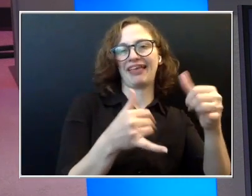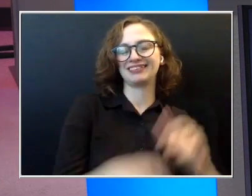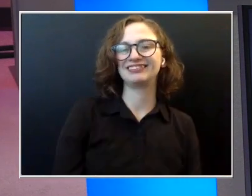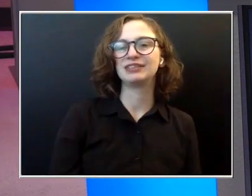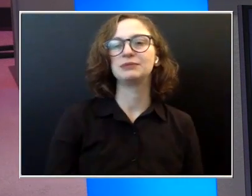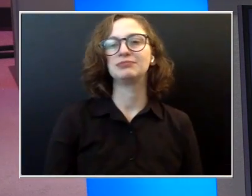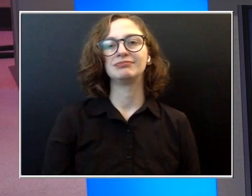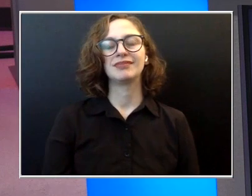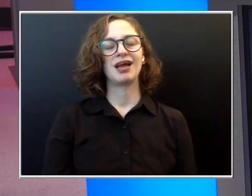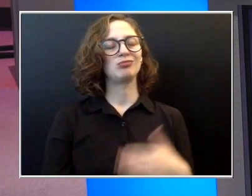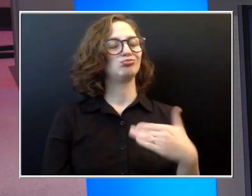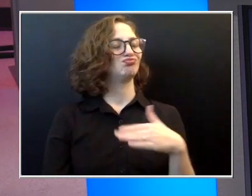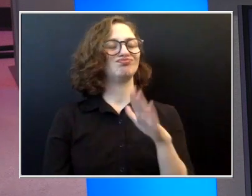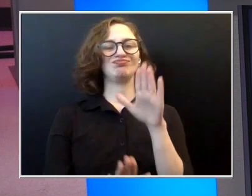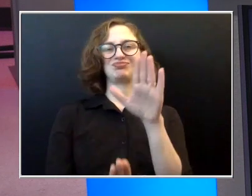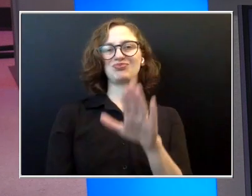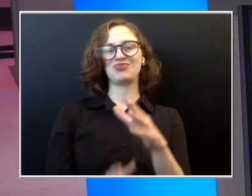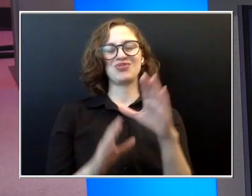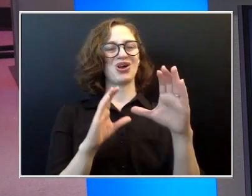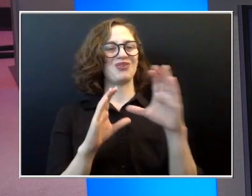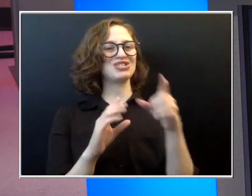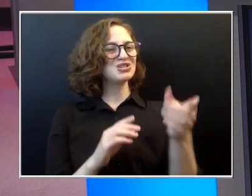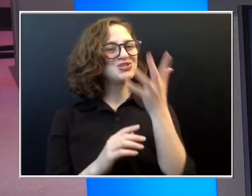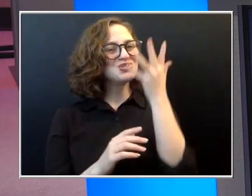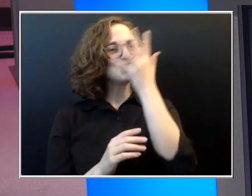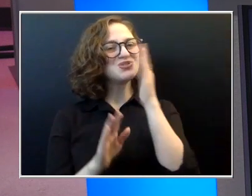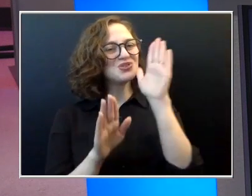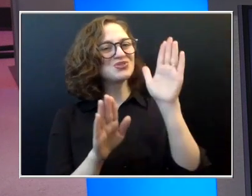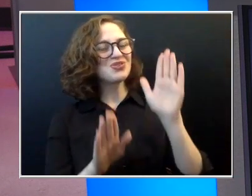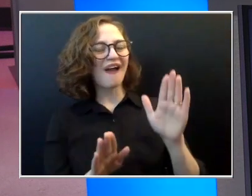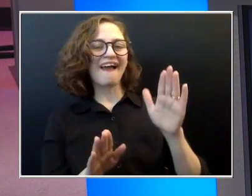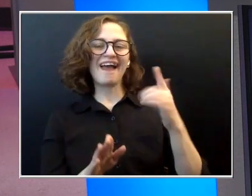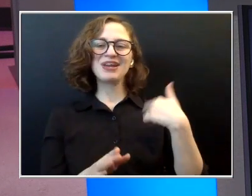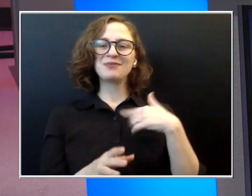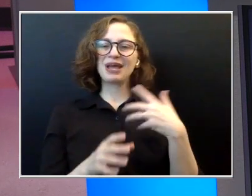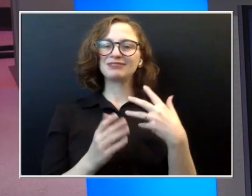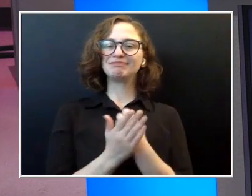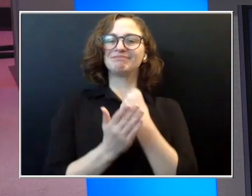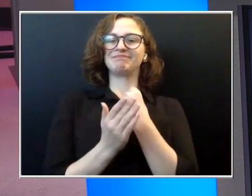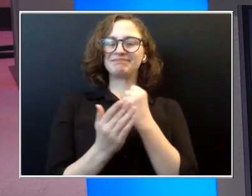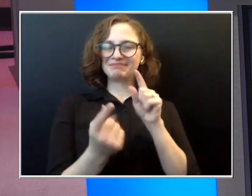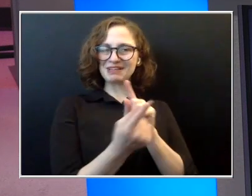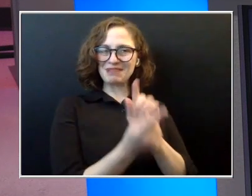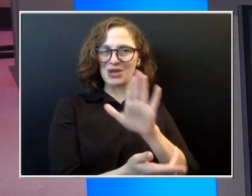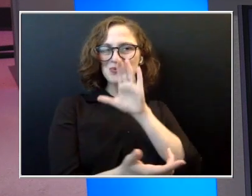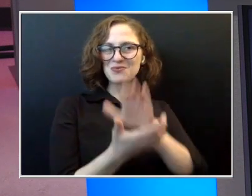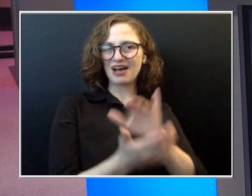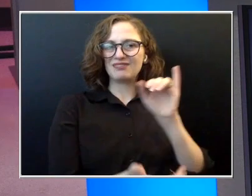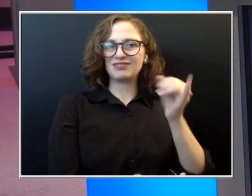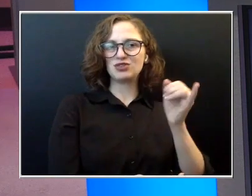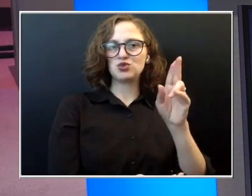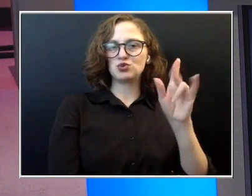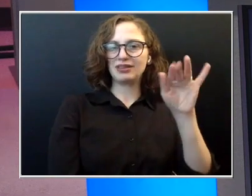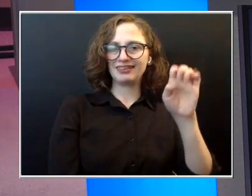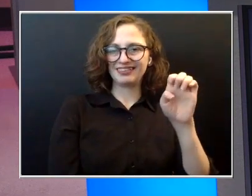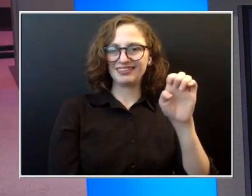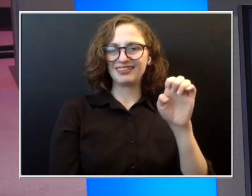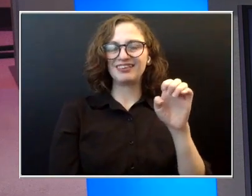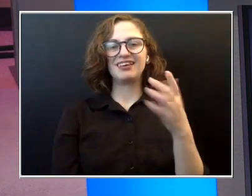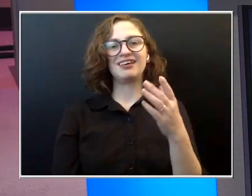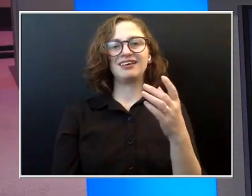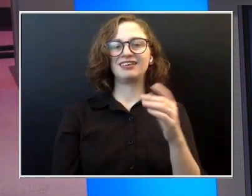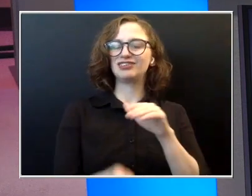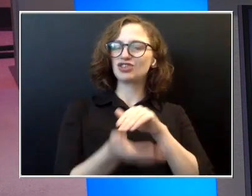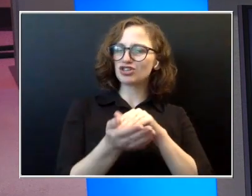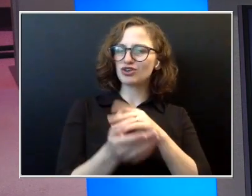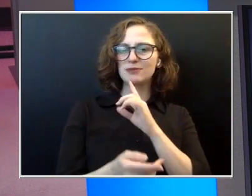great. We got to meet your wife, Julie. Dr. Shaw, it must be wonderful to see these success stories, which is why I want to bring